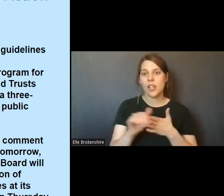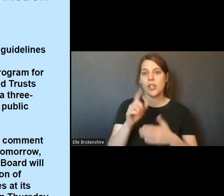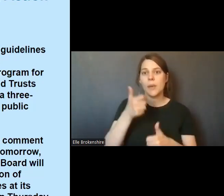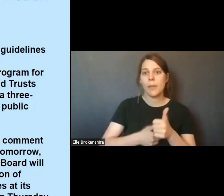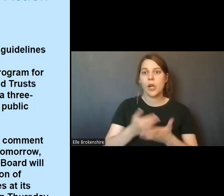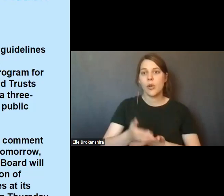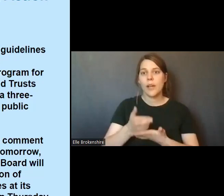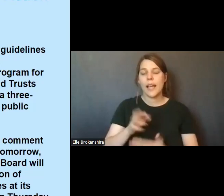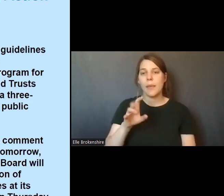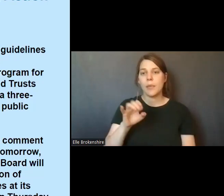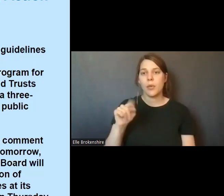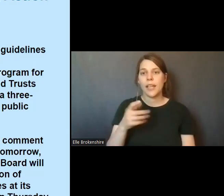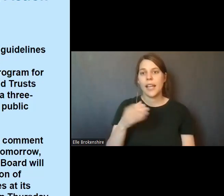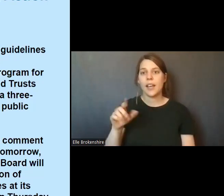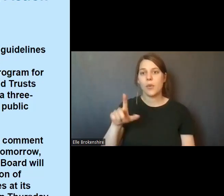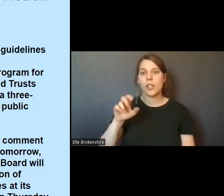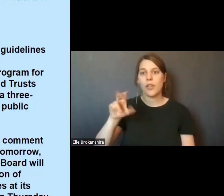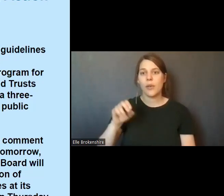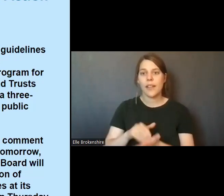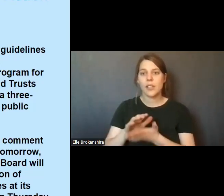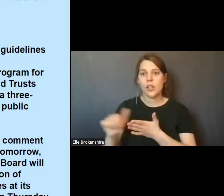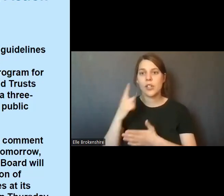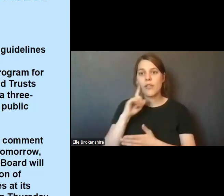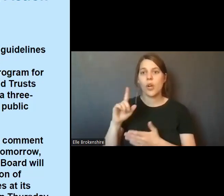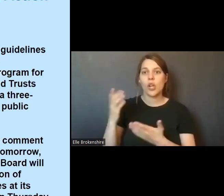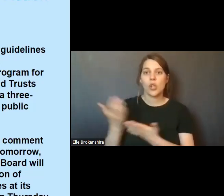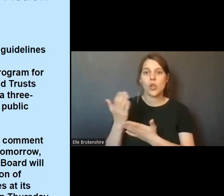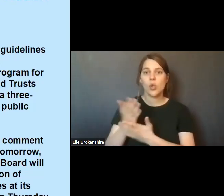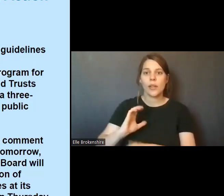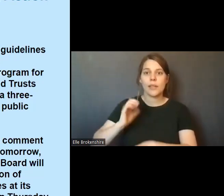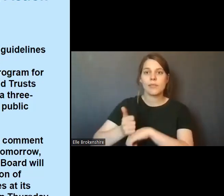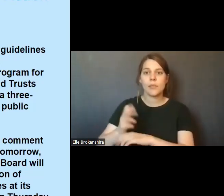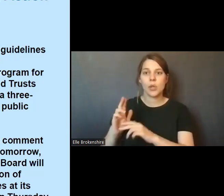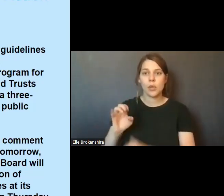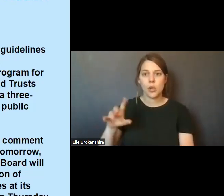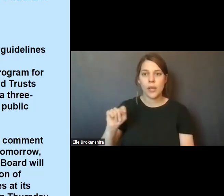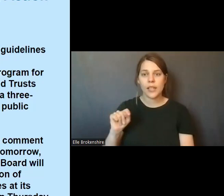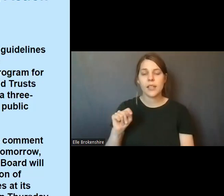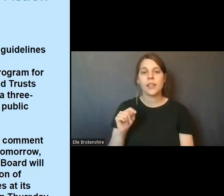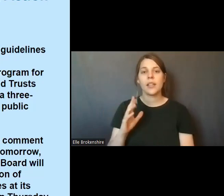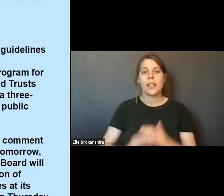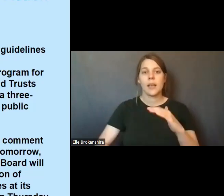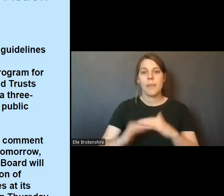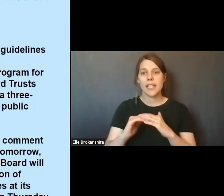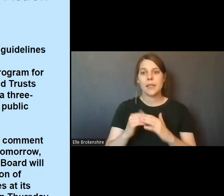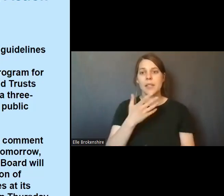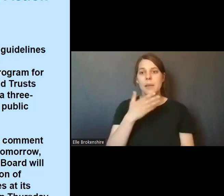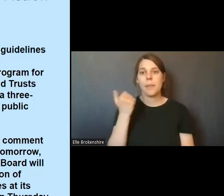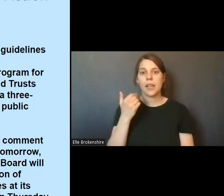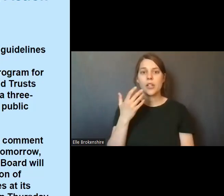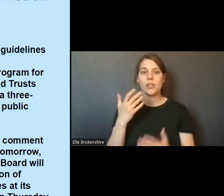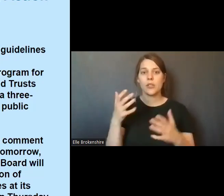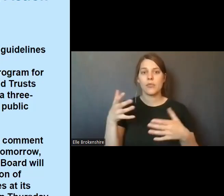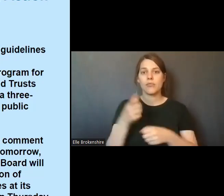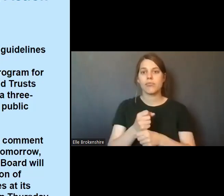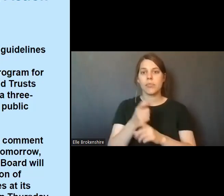and $130,000 per newly constructed unit. These per unit maximums are meant to better capture the increased costs that affordable housing